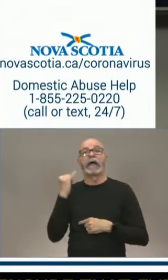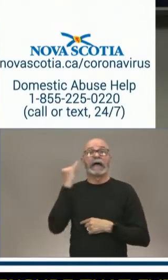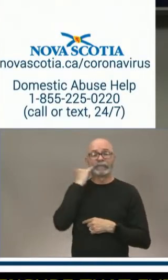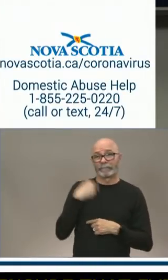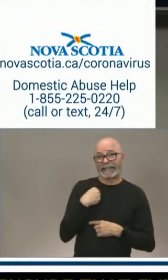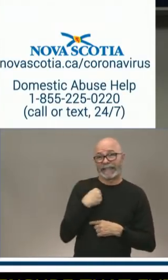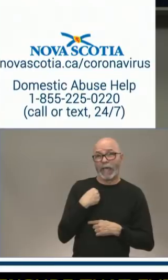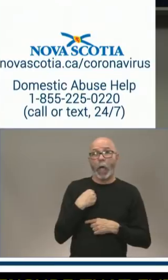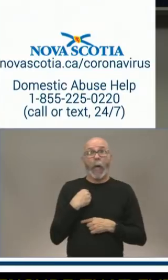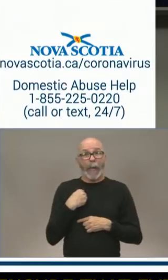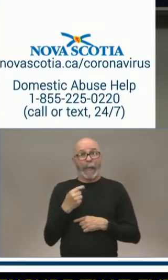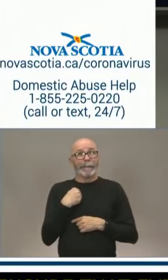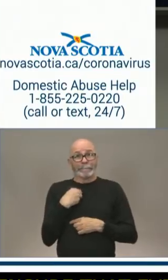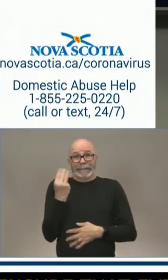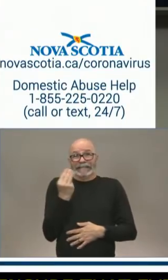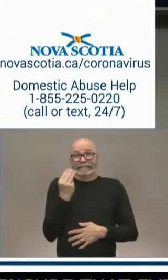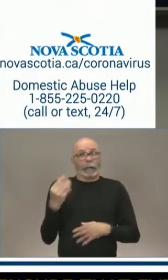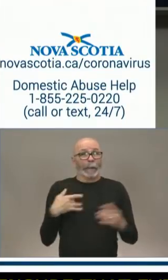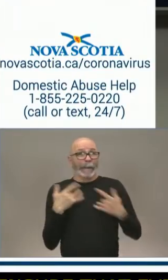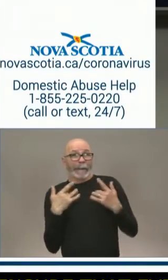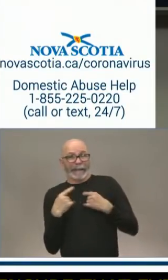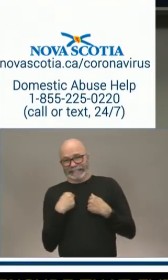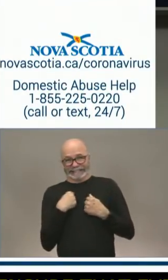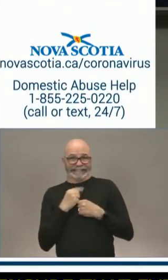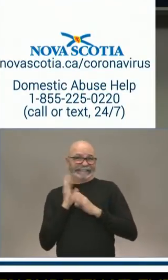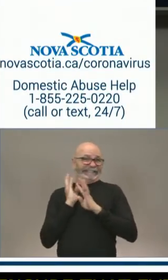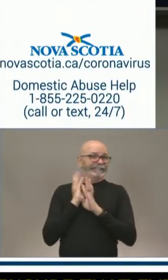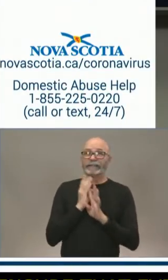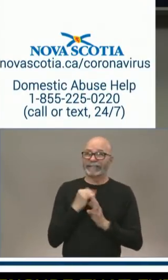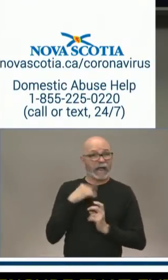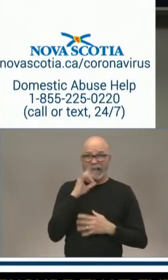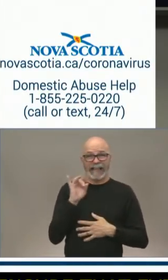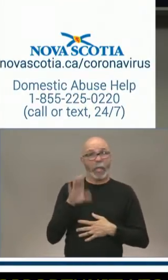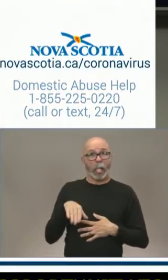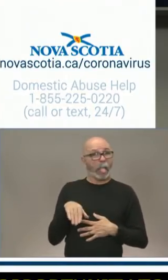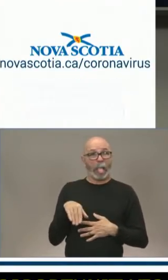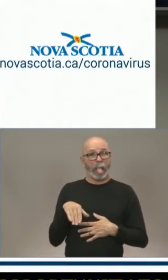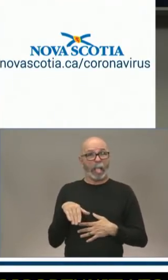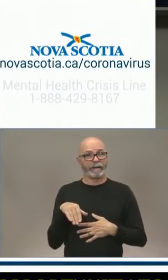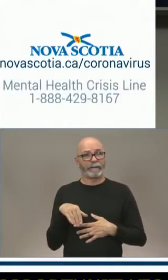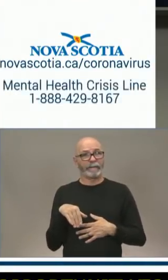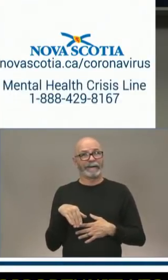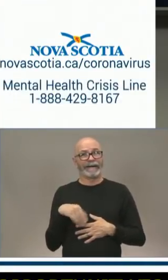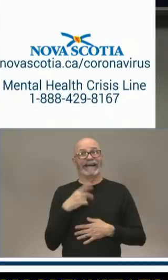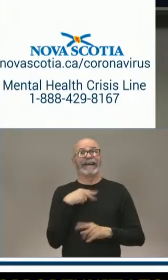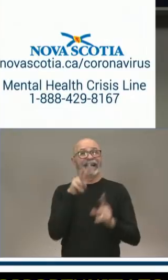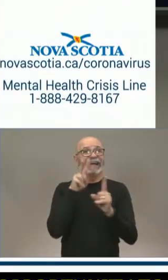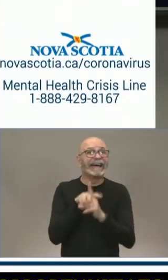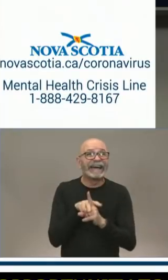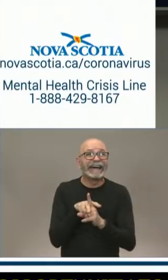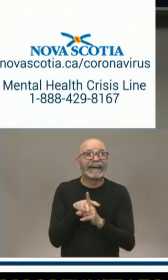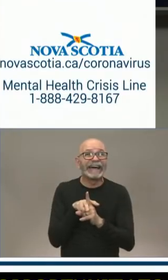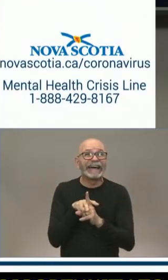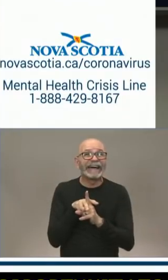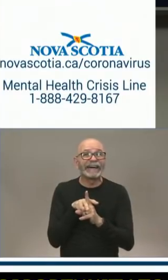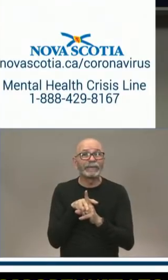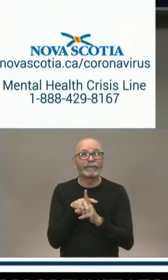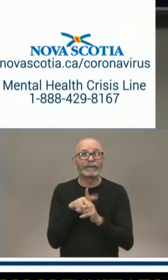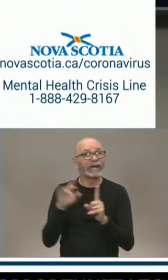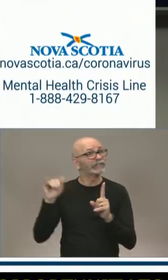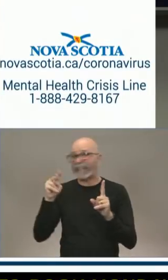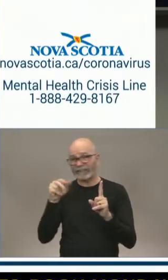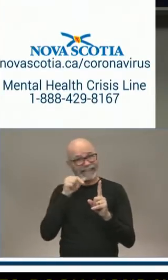born, if you're not over 80, first of all, and second of all, if you weren't born between January 1st and